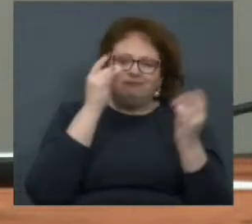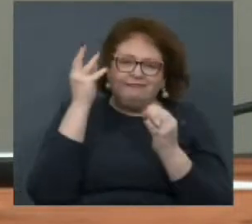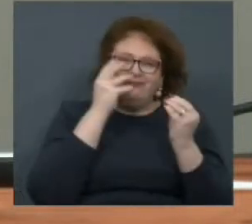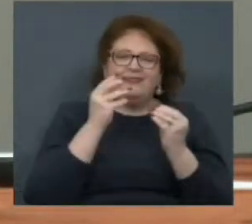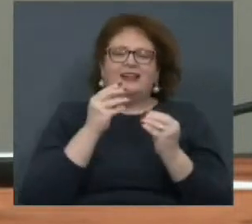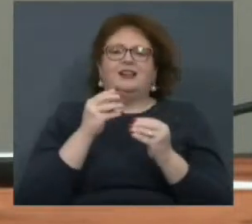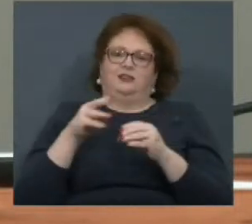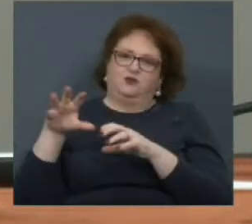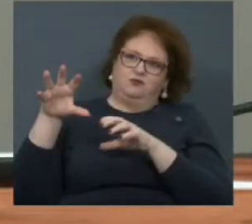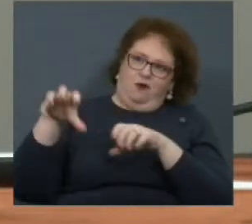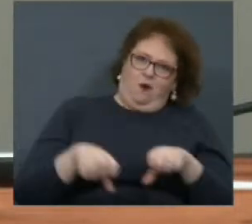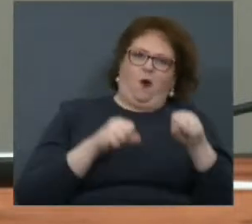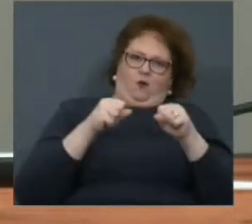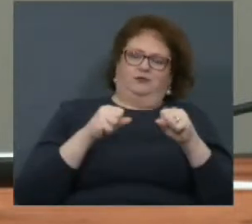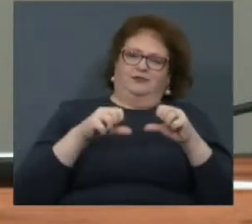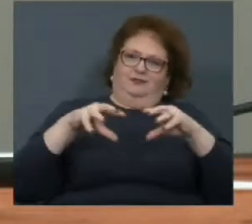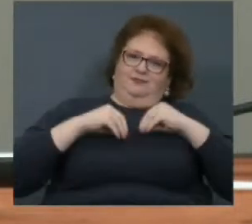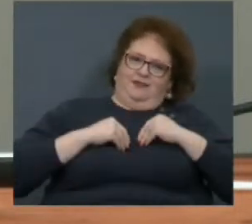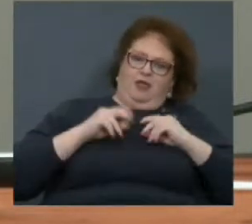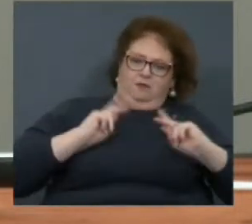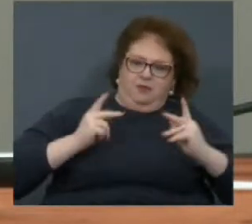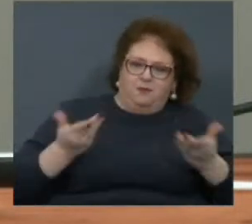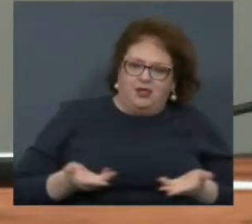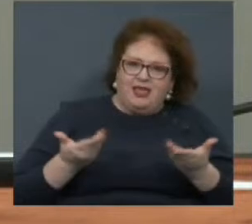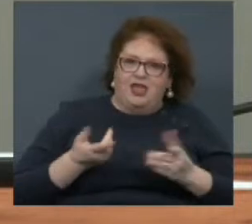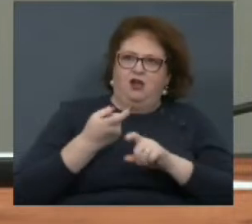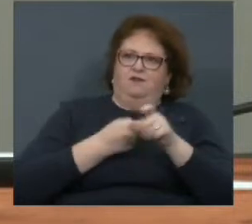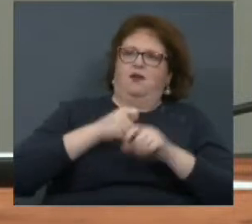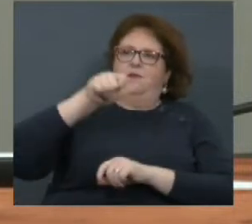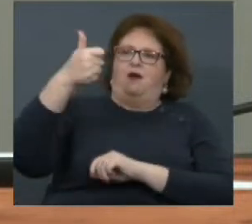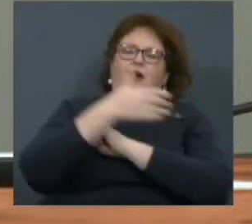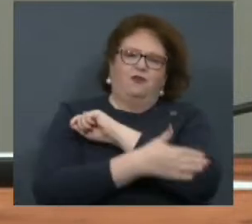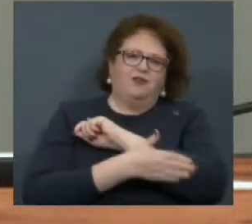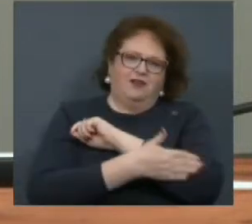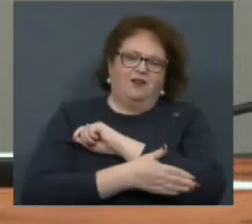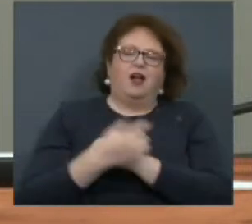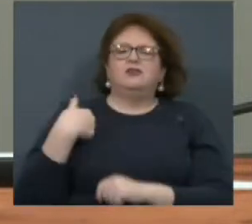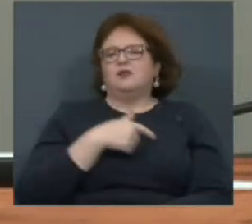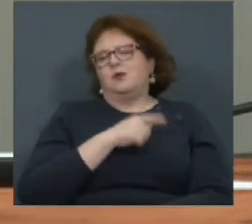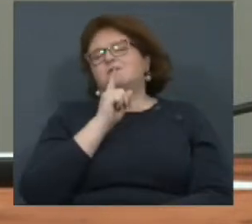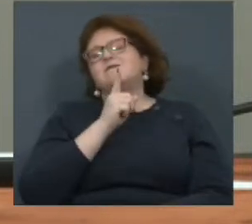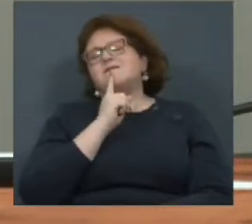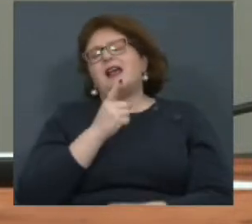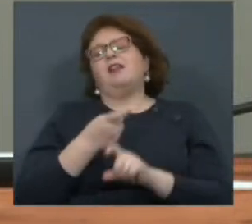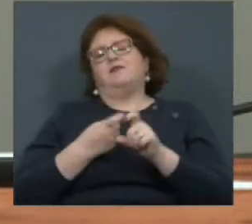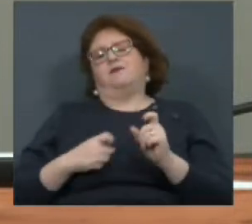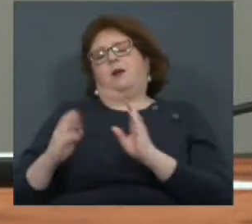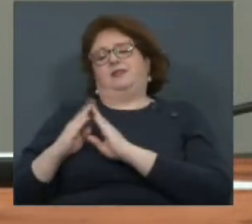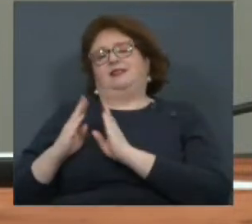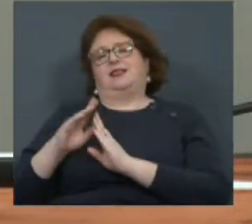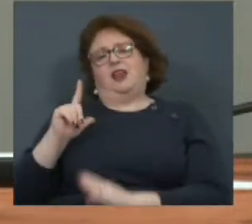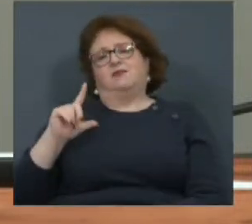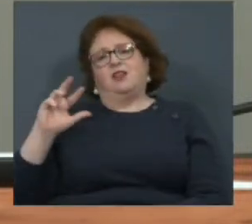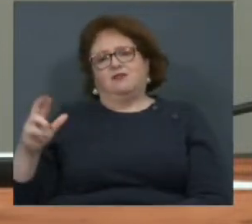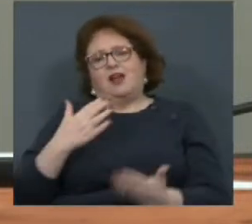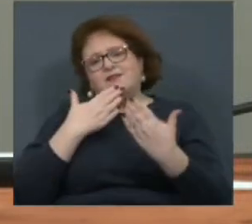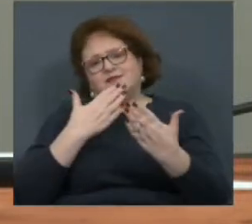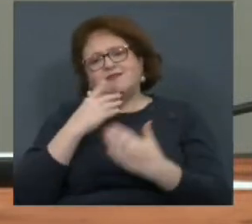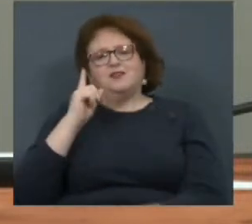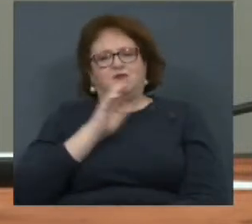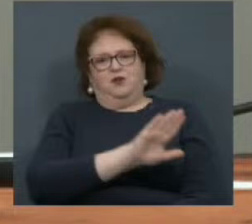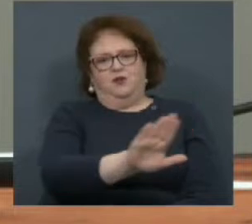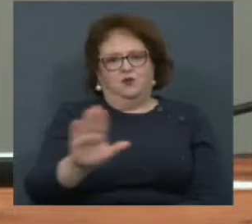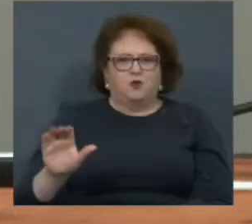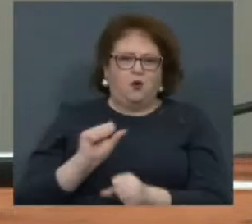from abroad here in the city. And so we want you to know on behalf of the city how much we appreciate your service on the Sister Cities Commission.